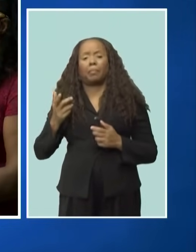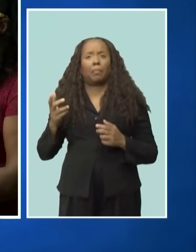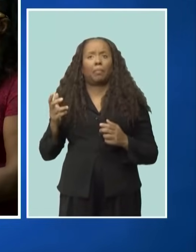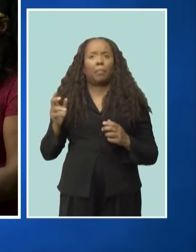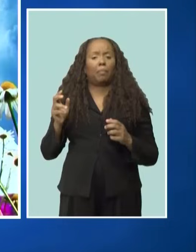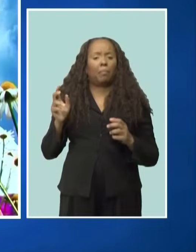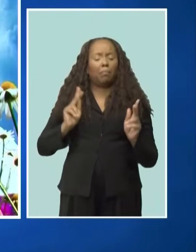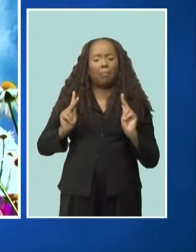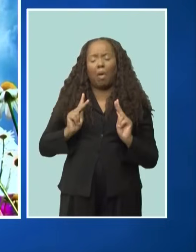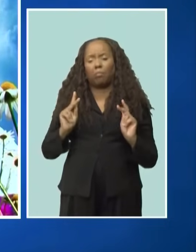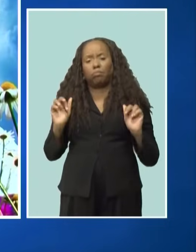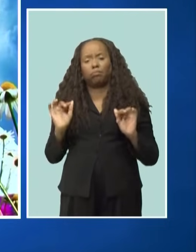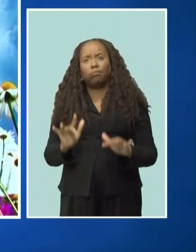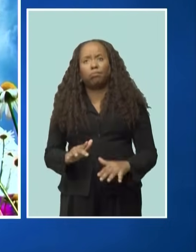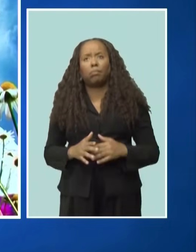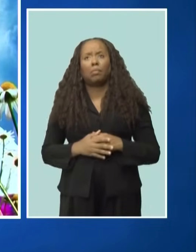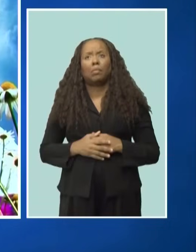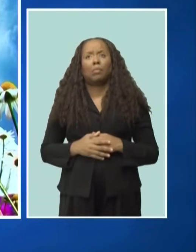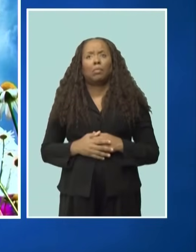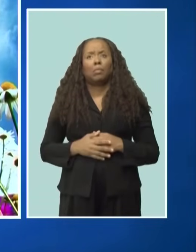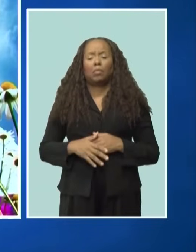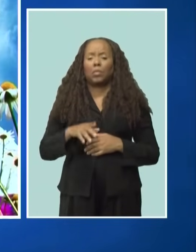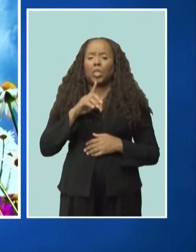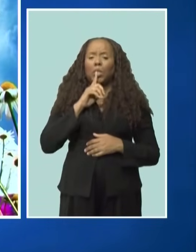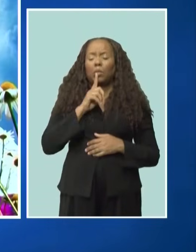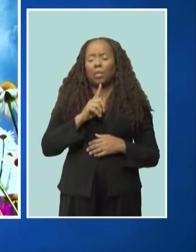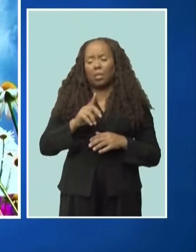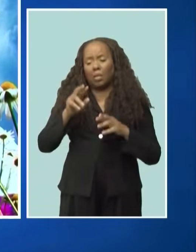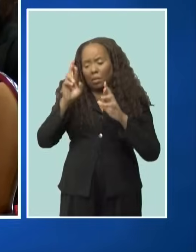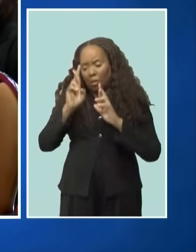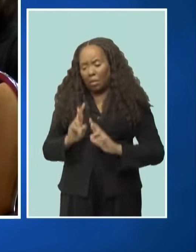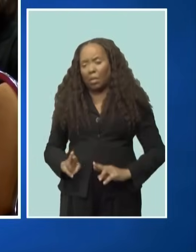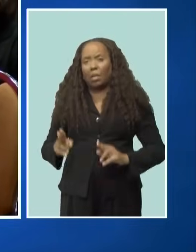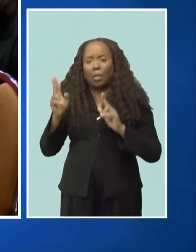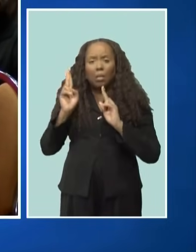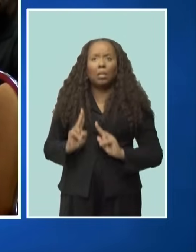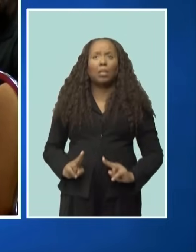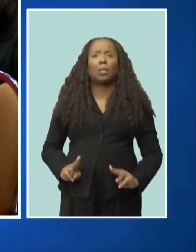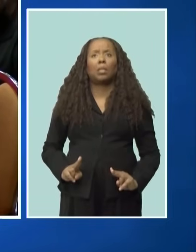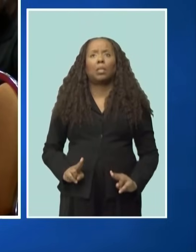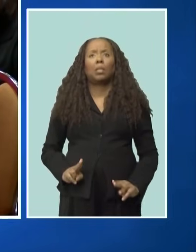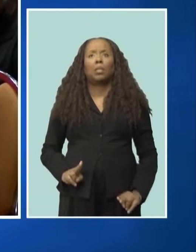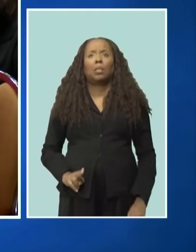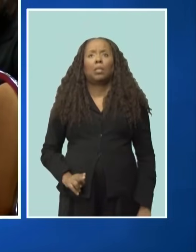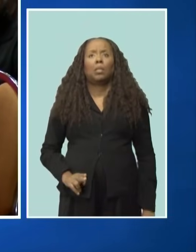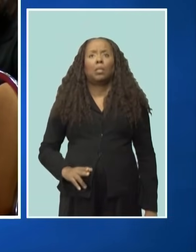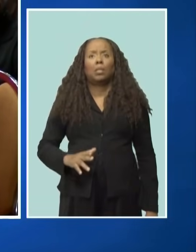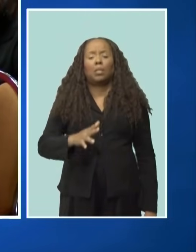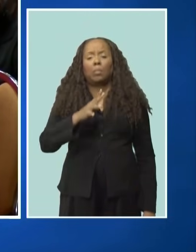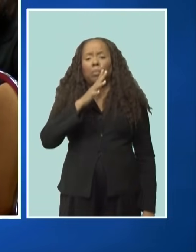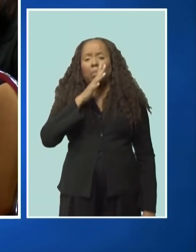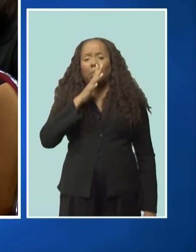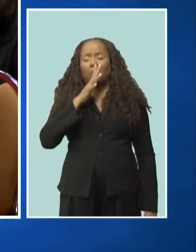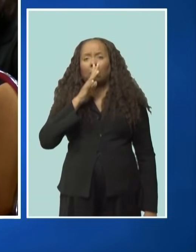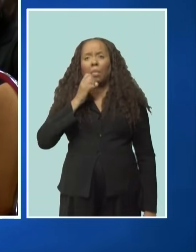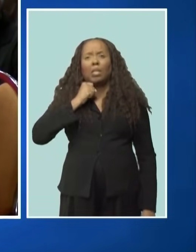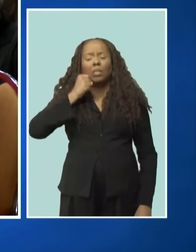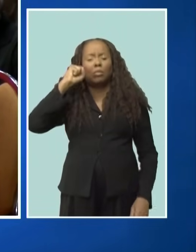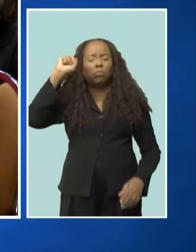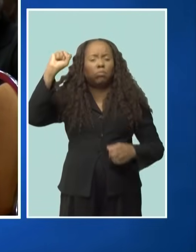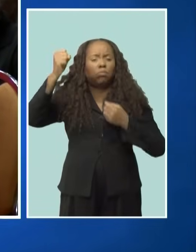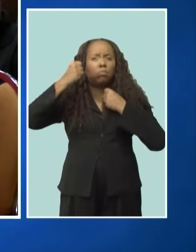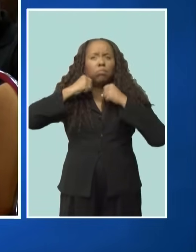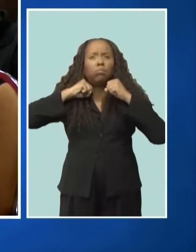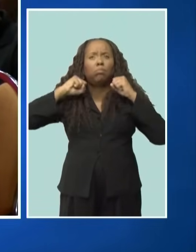service to reflect on his young life cut short. The screams from the teenager's hurting mother pierced the ears of the hundreds